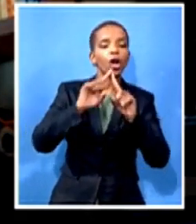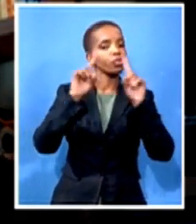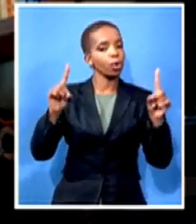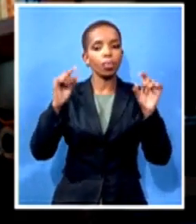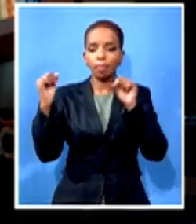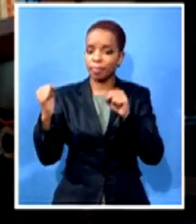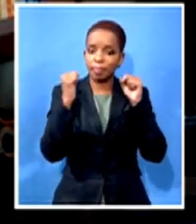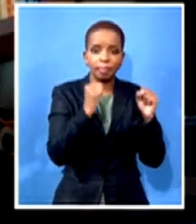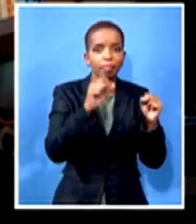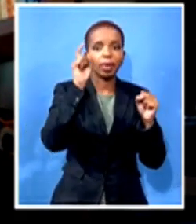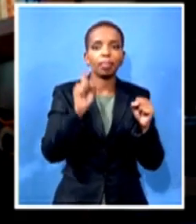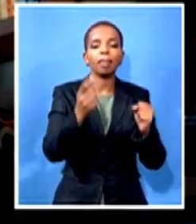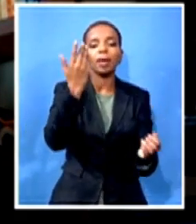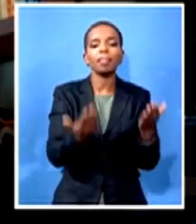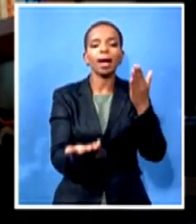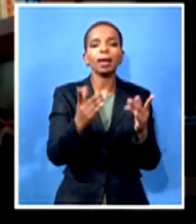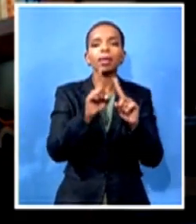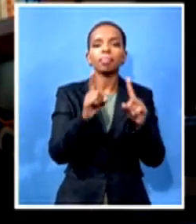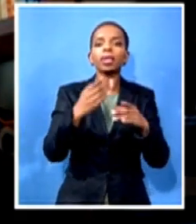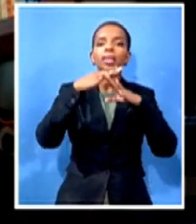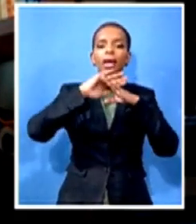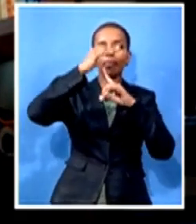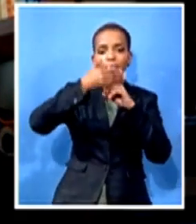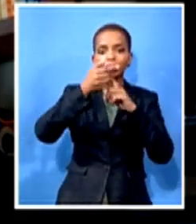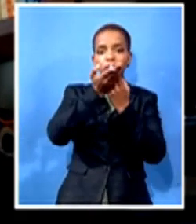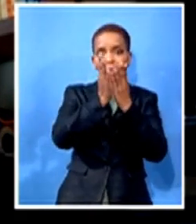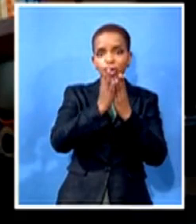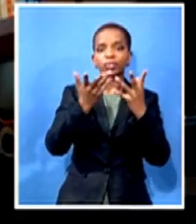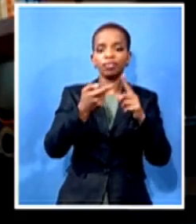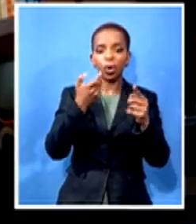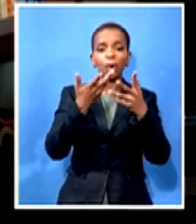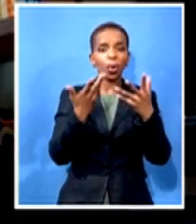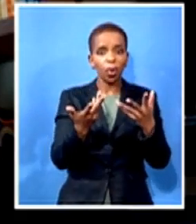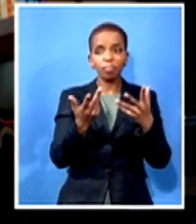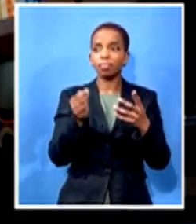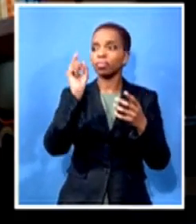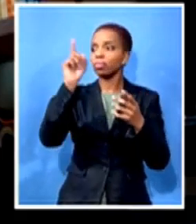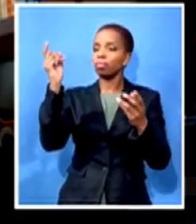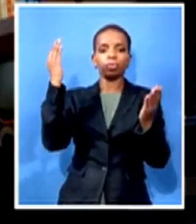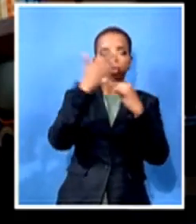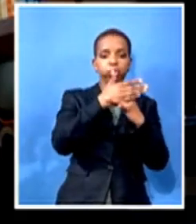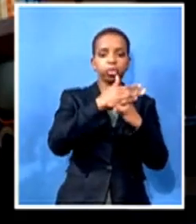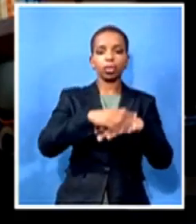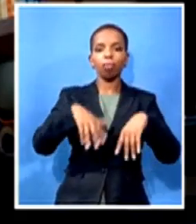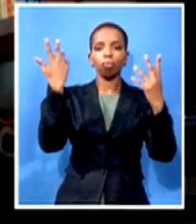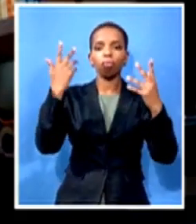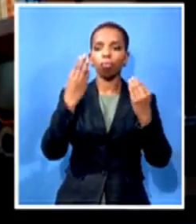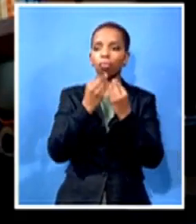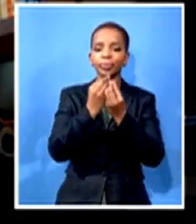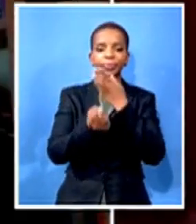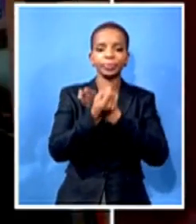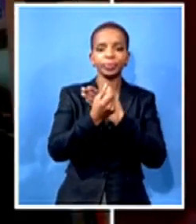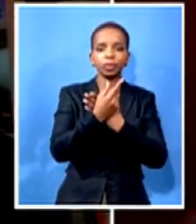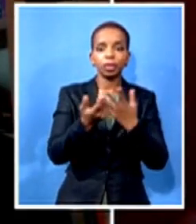and that entire group in the meeting from unauthorized access from hackers and anyone else, or just people trying to be mischievous in this time.